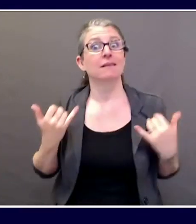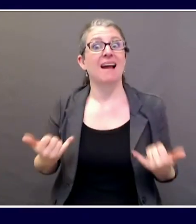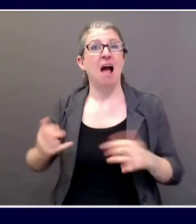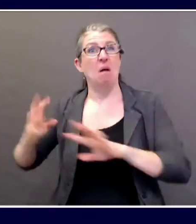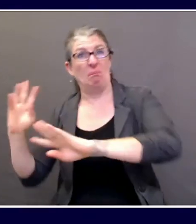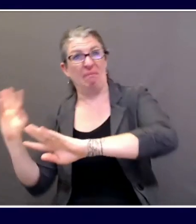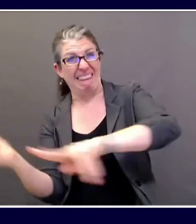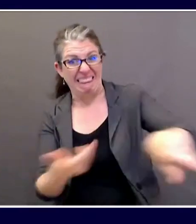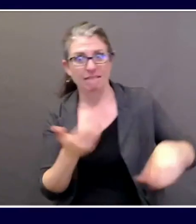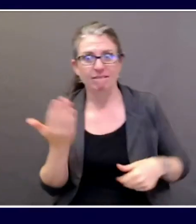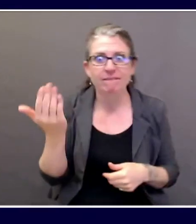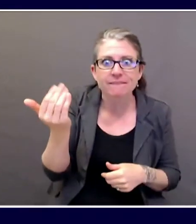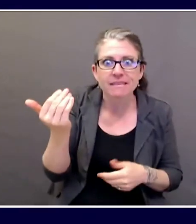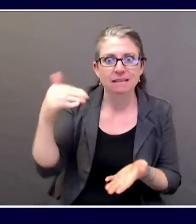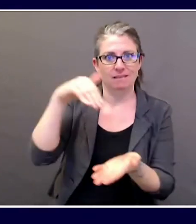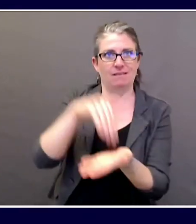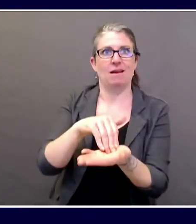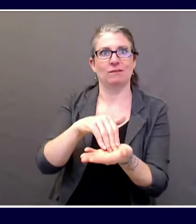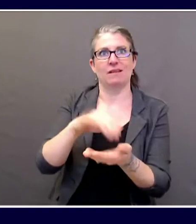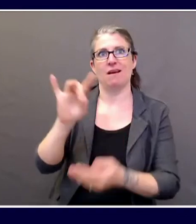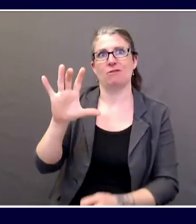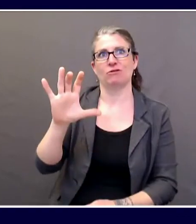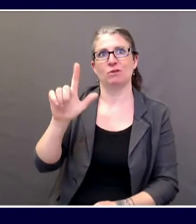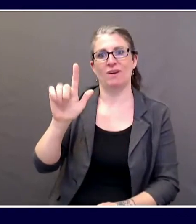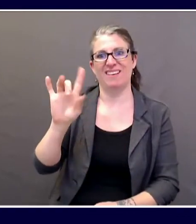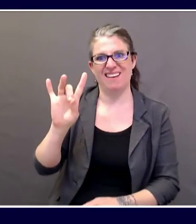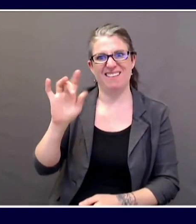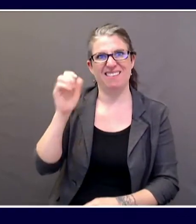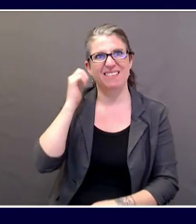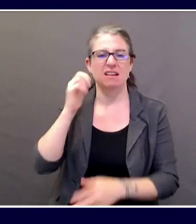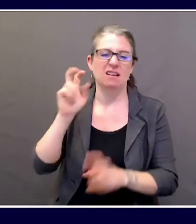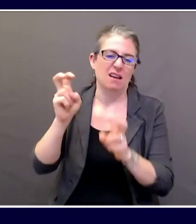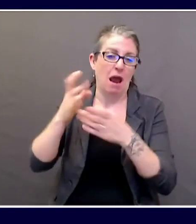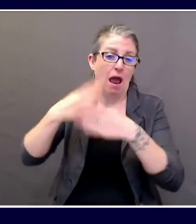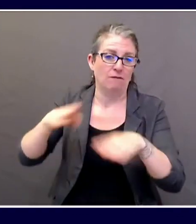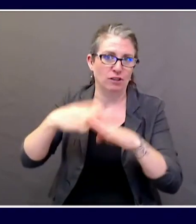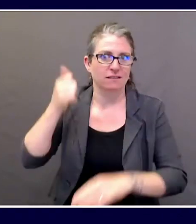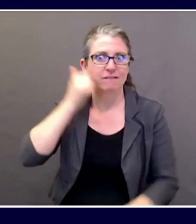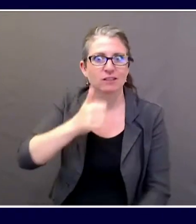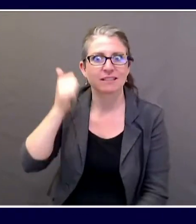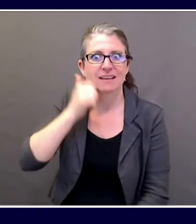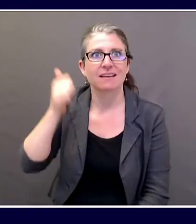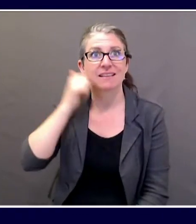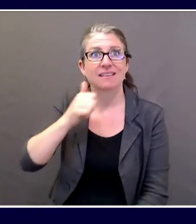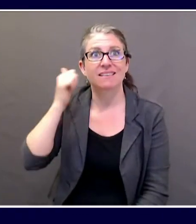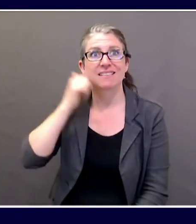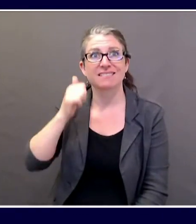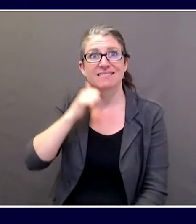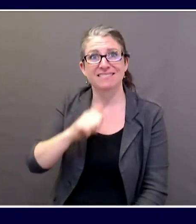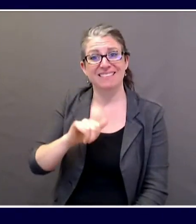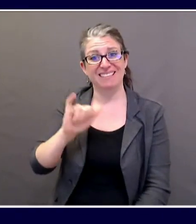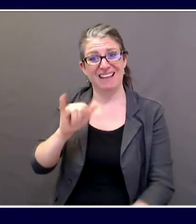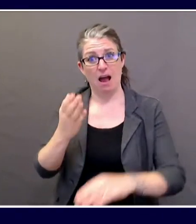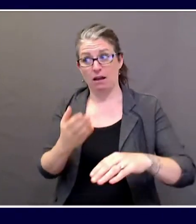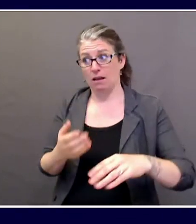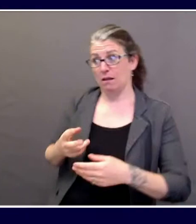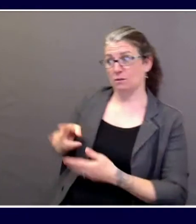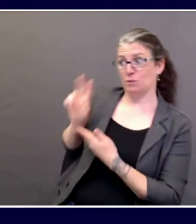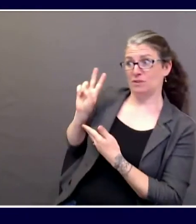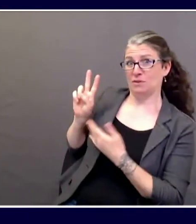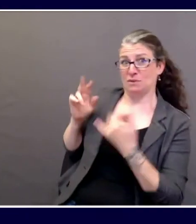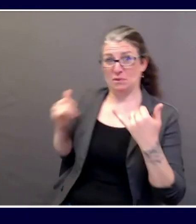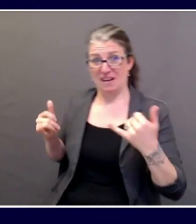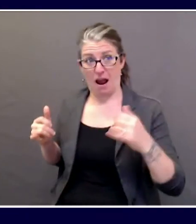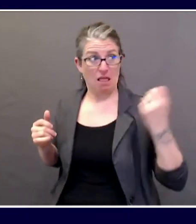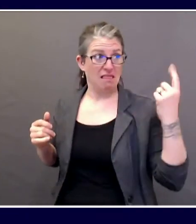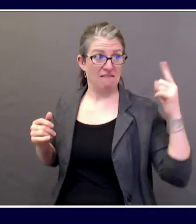15,828 on average. That's a 40% increase in our daily administration rate just over a 2-week